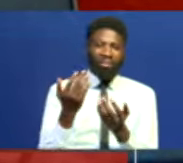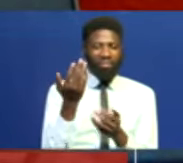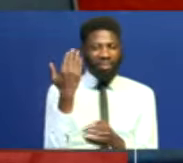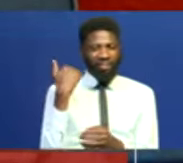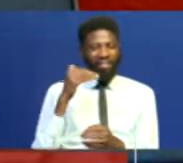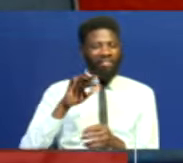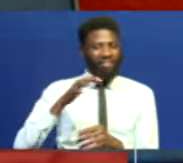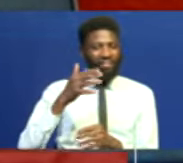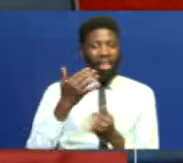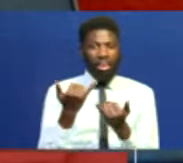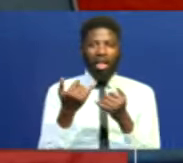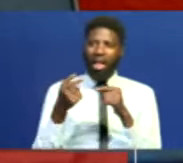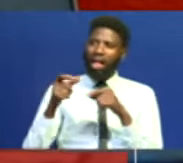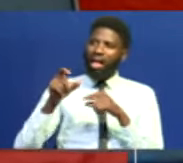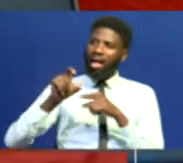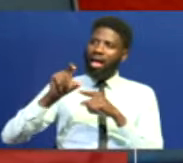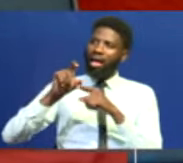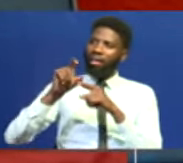shallow.